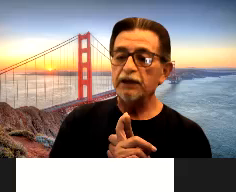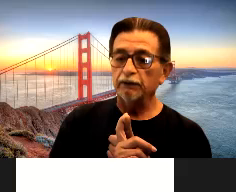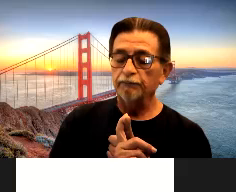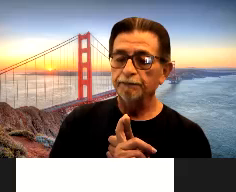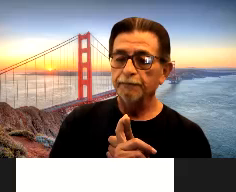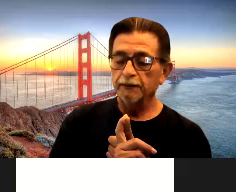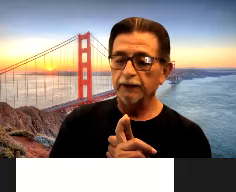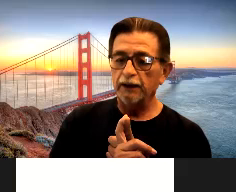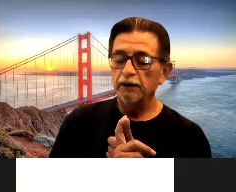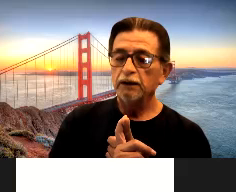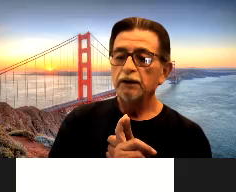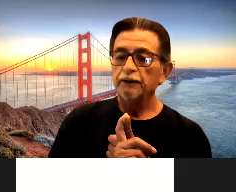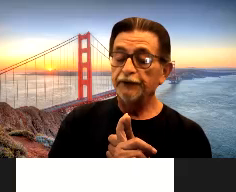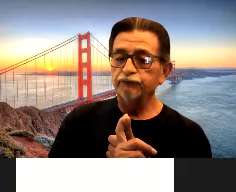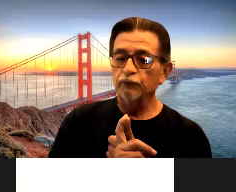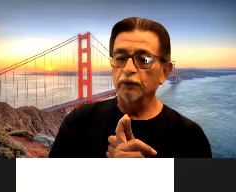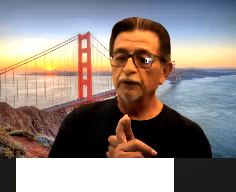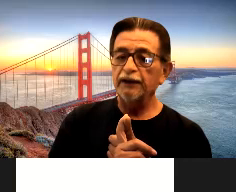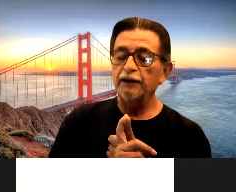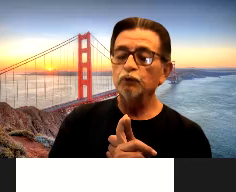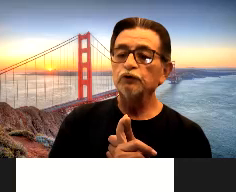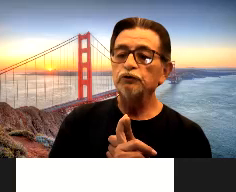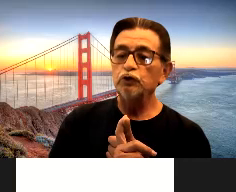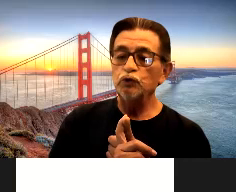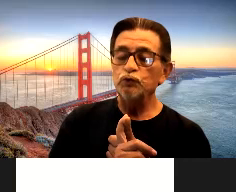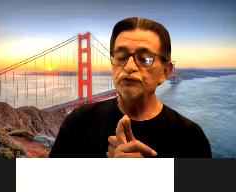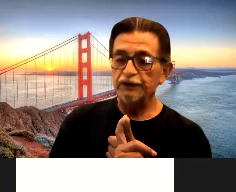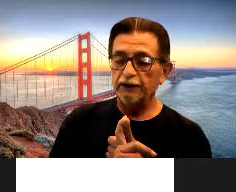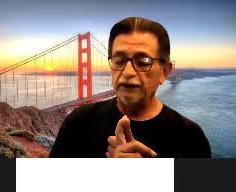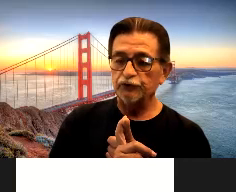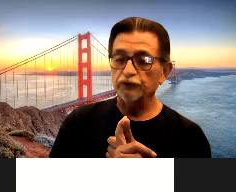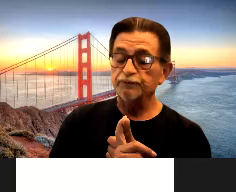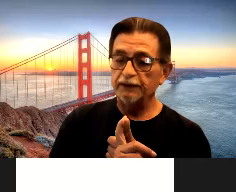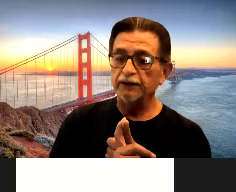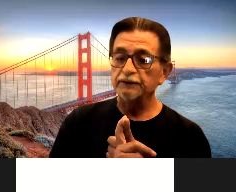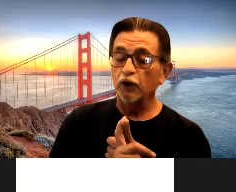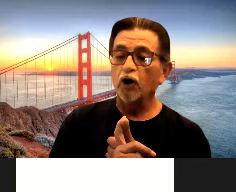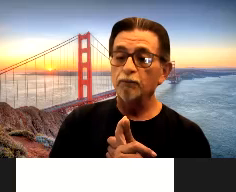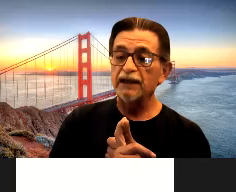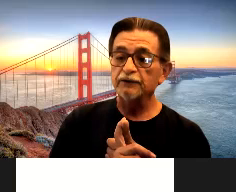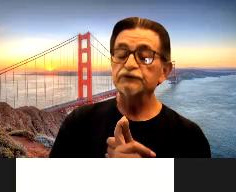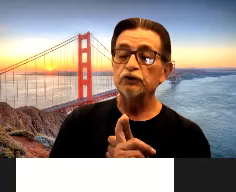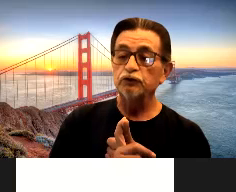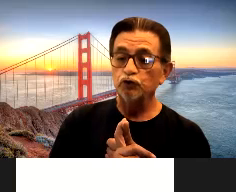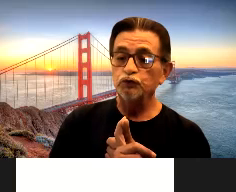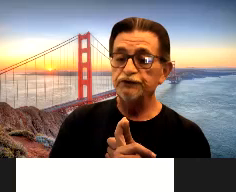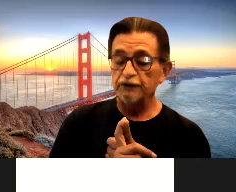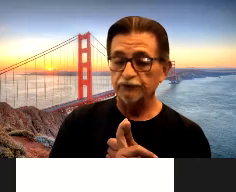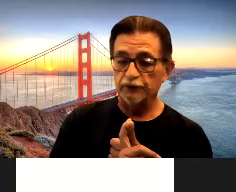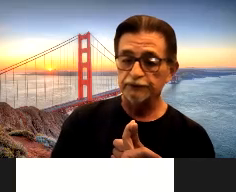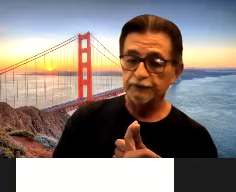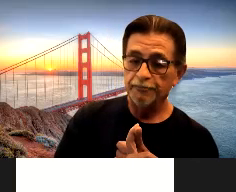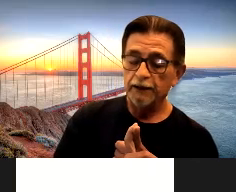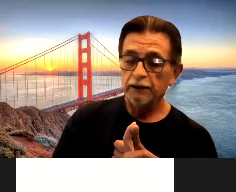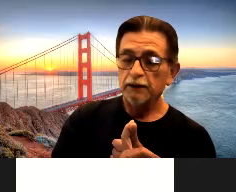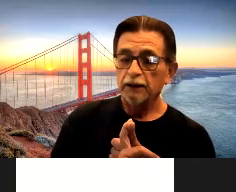is a metal, okay? Therefore, it will lose electrons because all metals lose